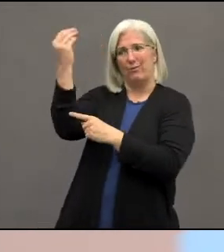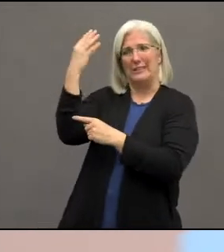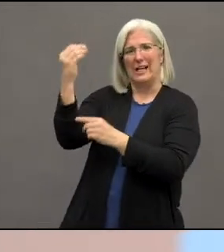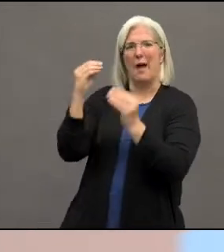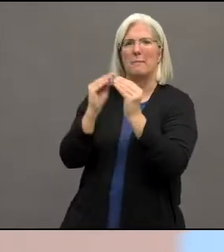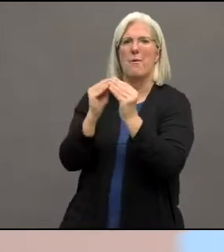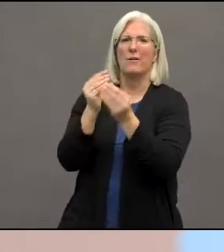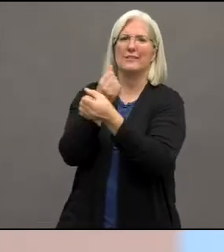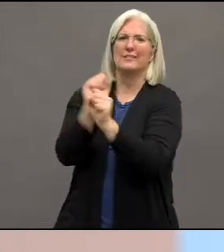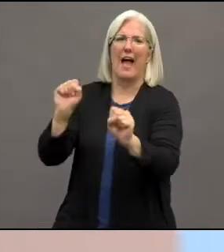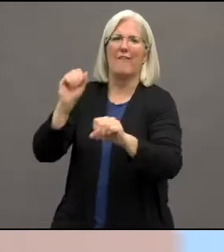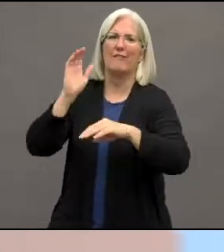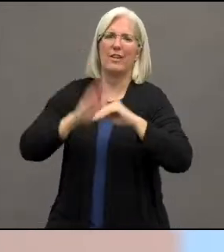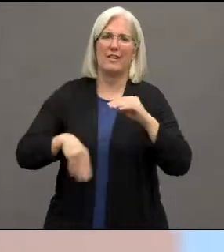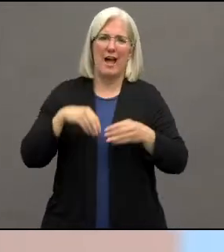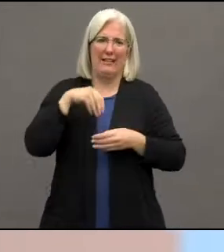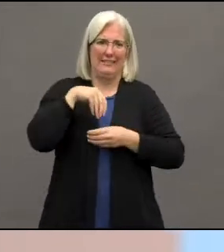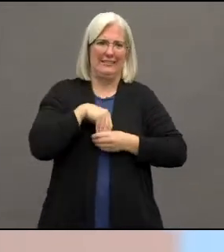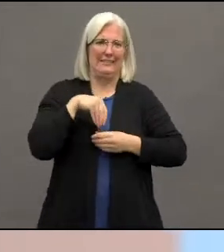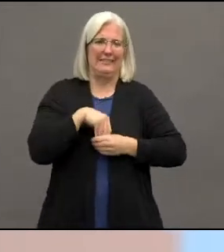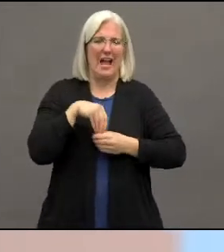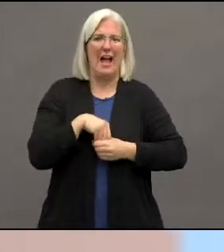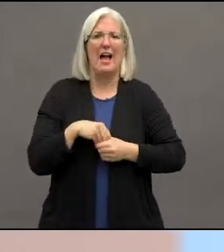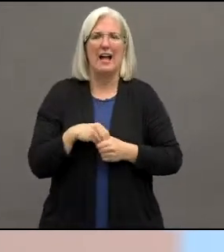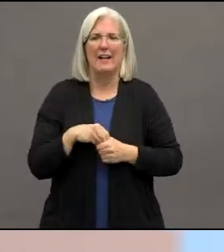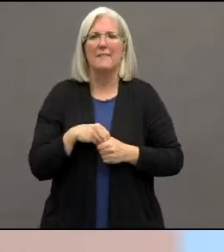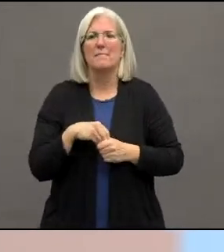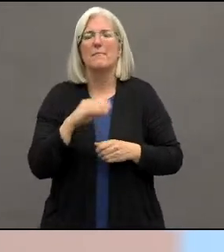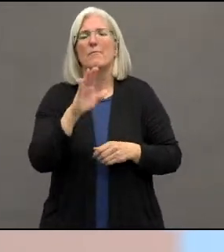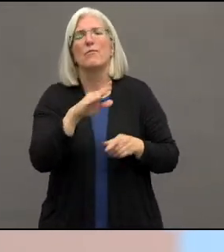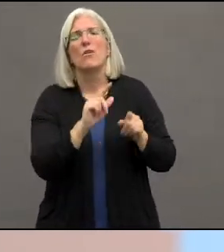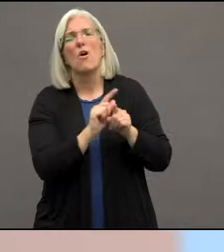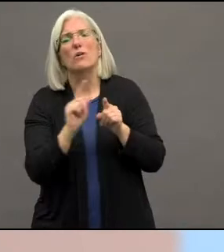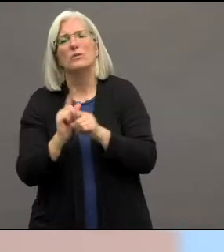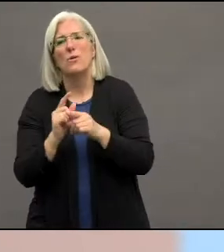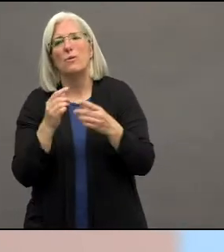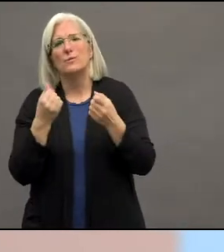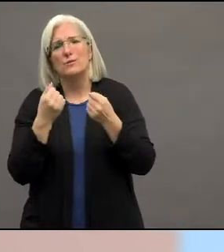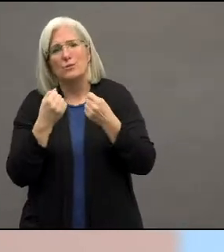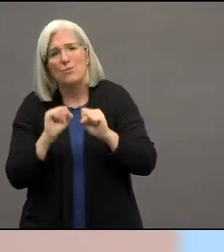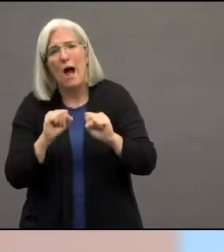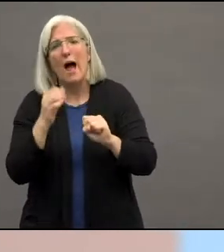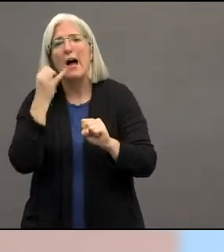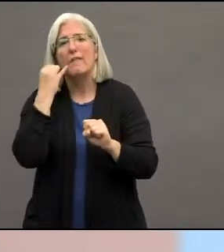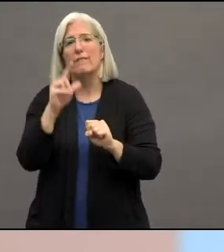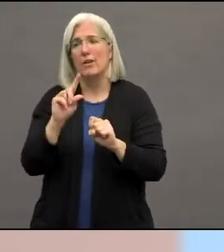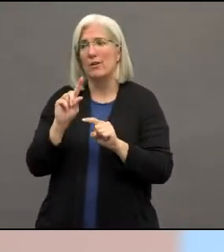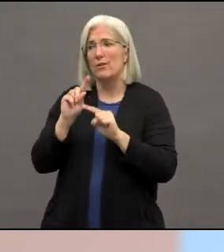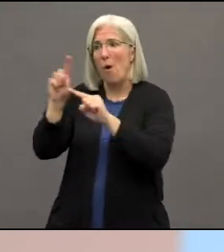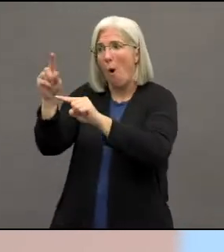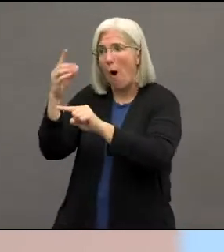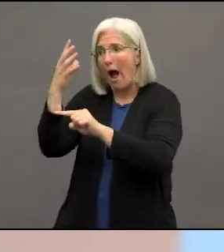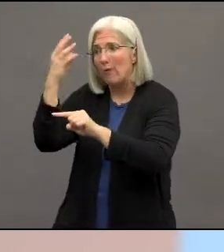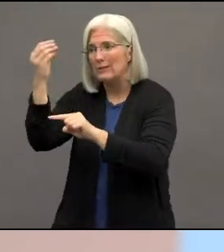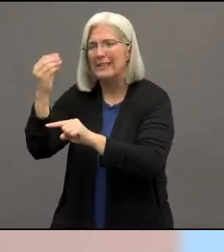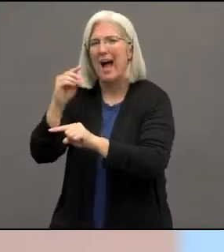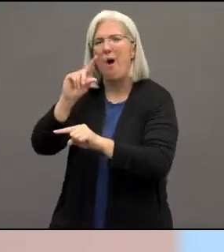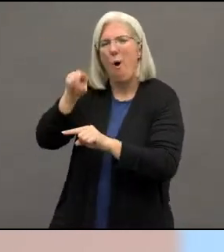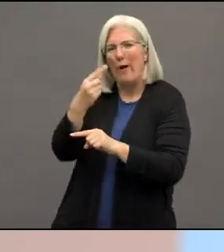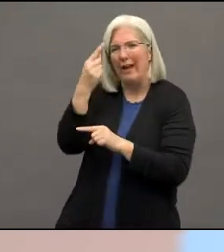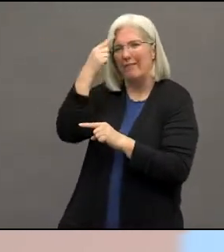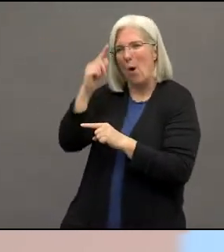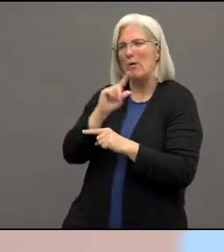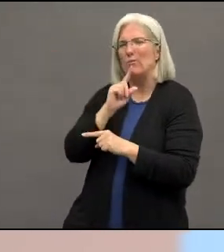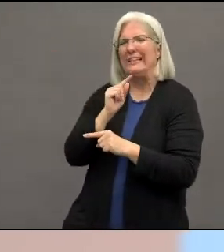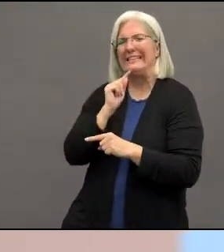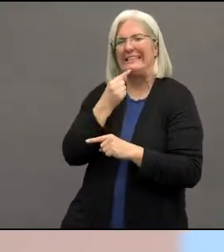try to only go outdoors or to outside of your house if it's truly necessary. Again, this